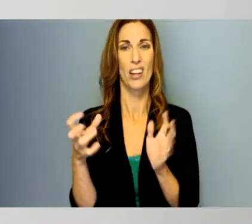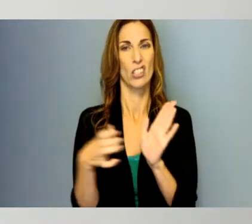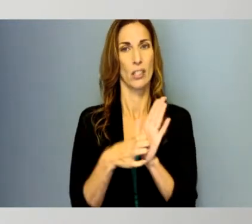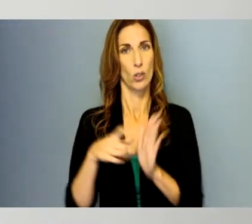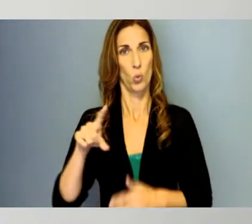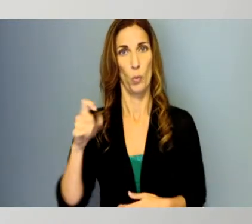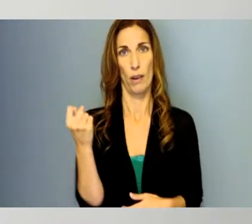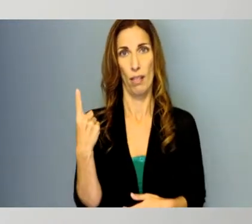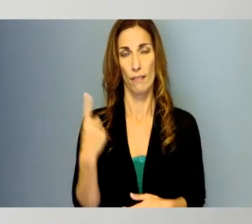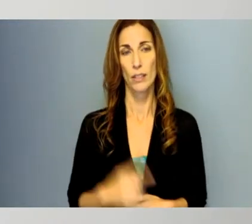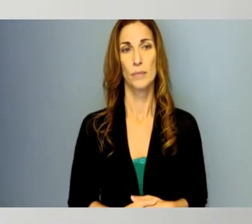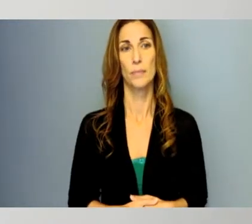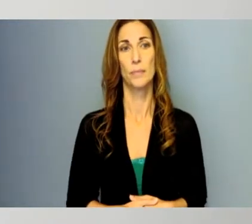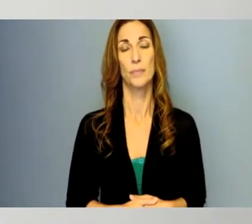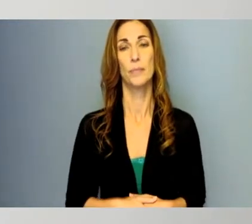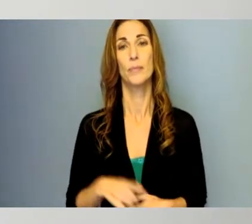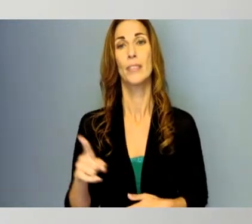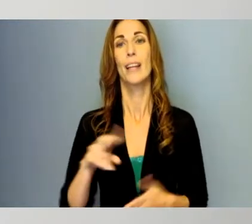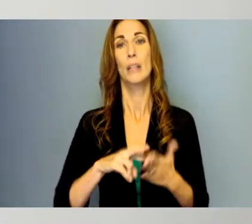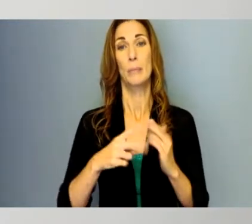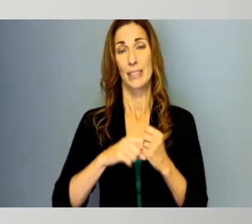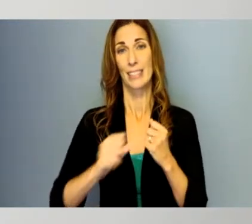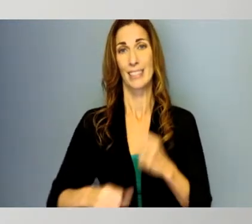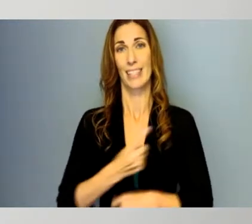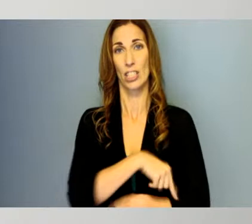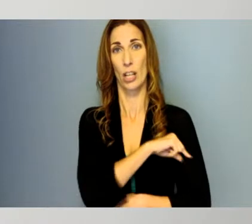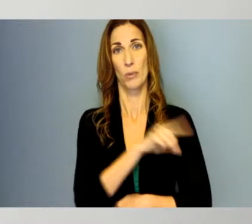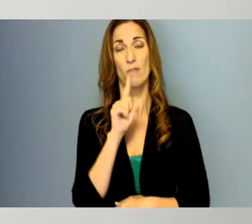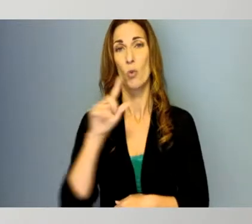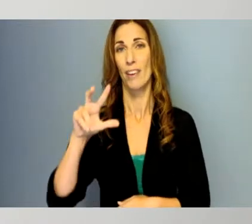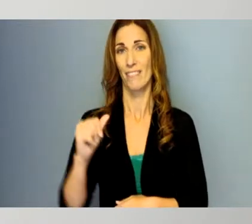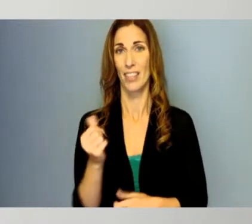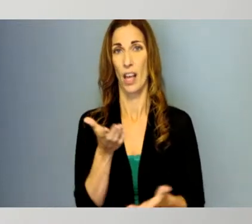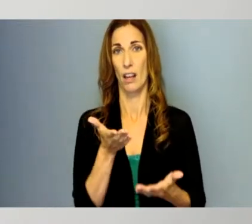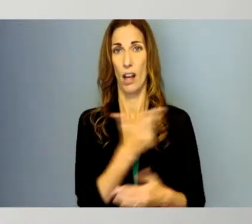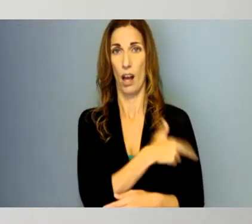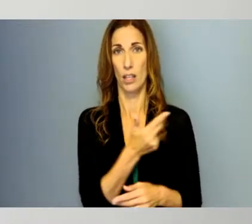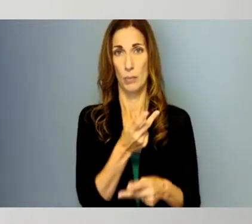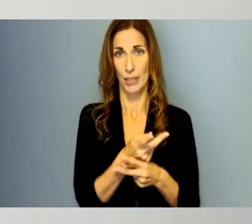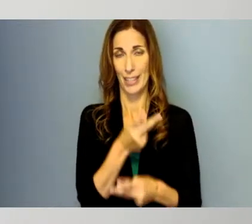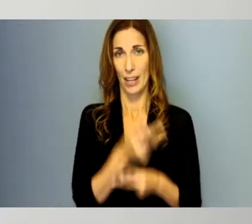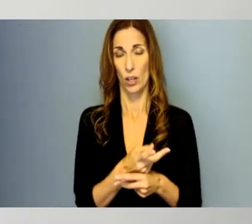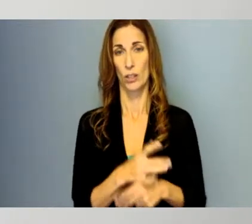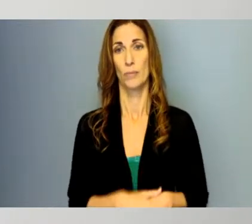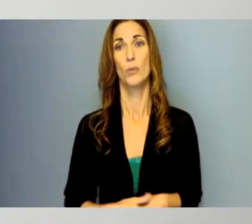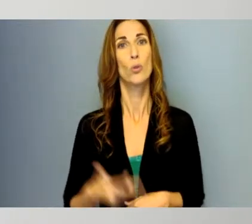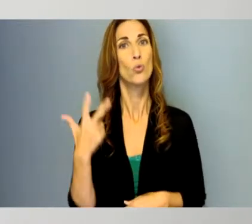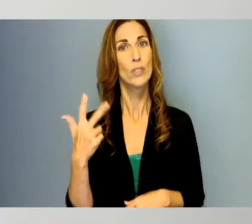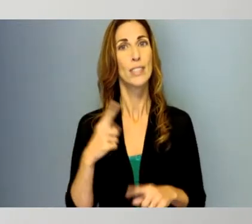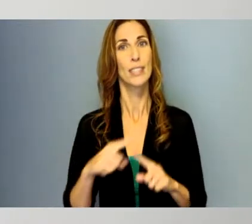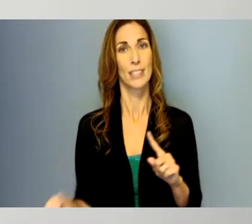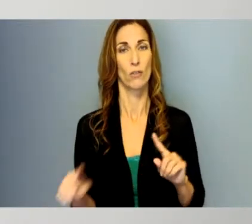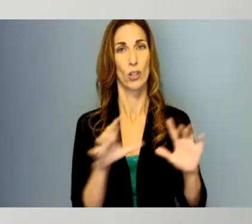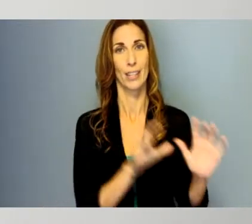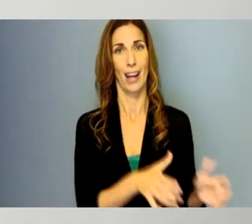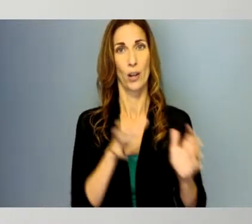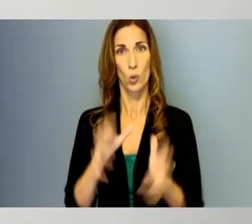111. This extends the eligibility period for VA hospital care There's 3 different categories